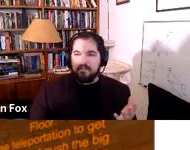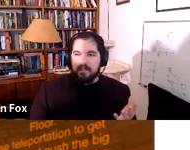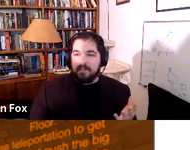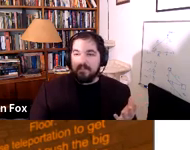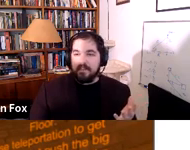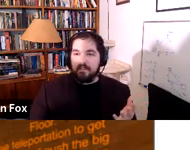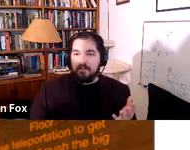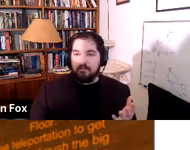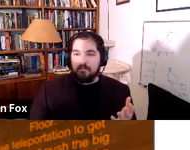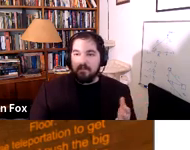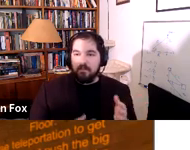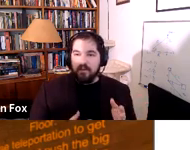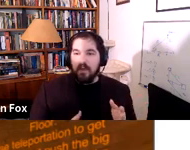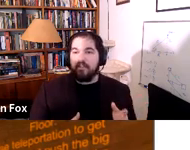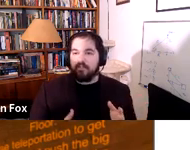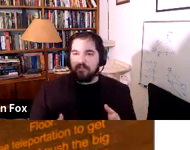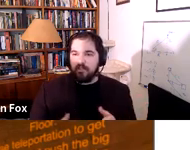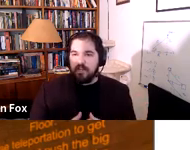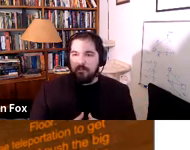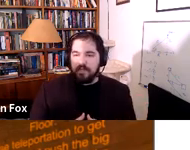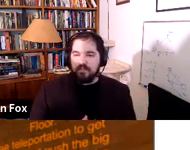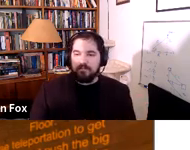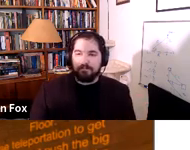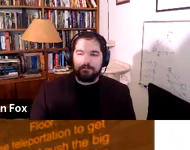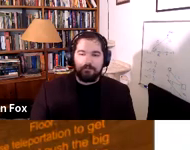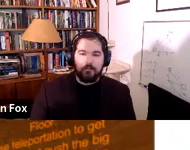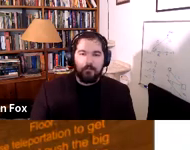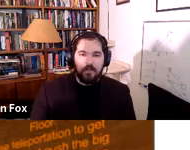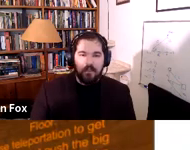but that isn't to say that you couldn't be a part of a fully functioning application.